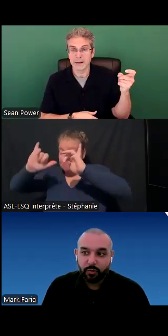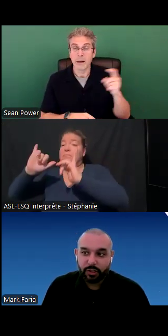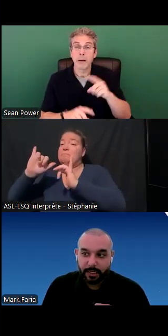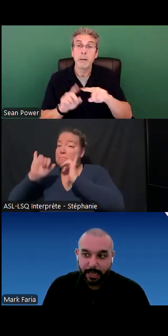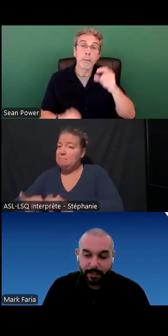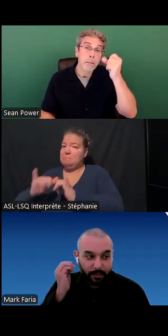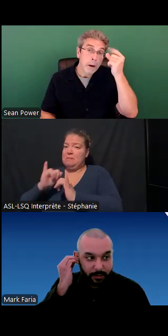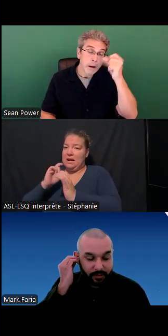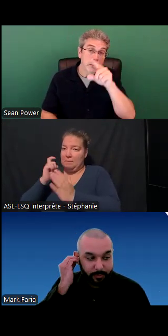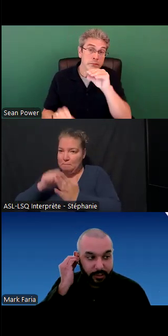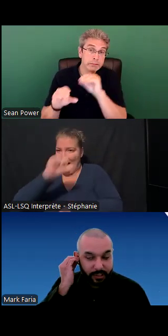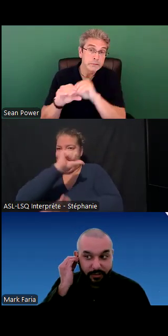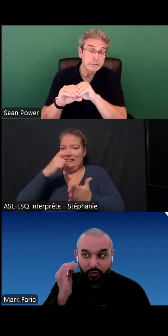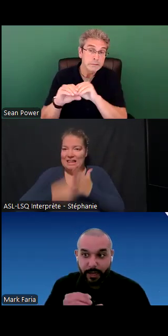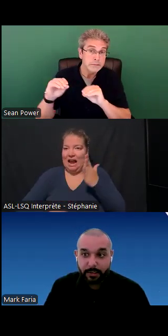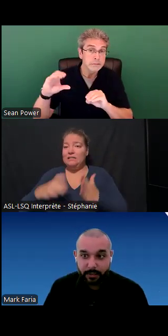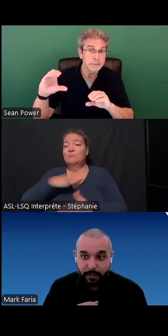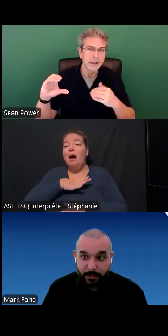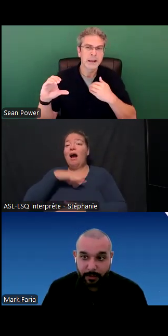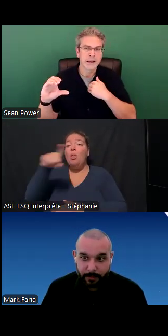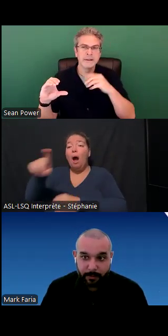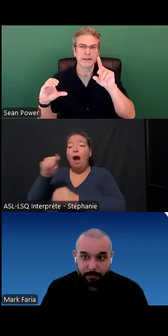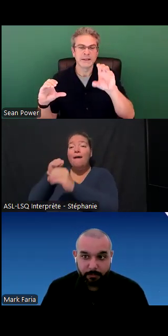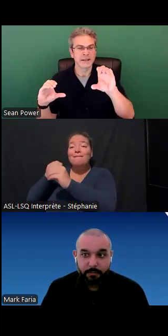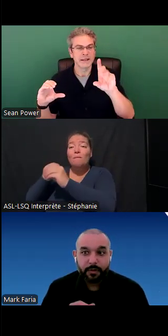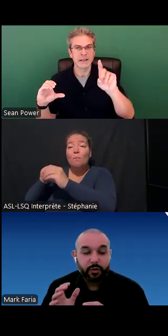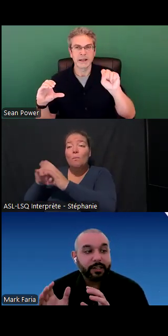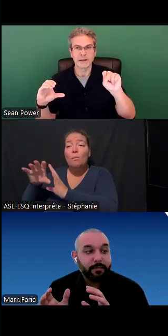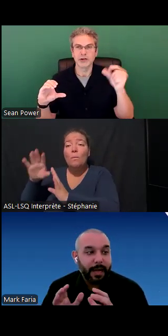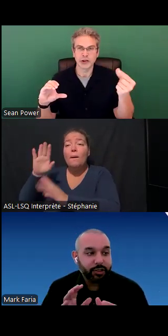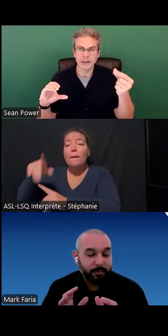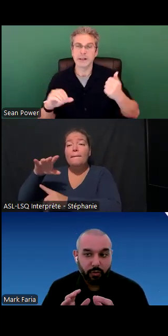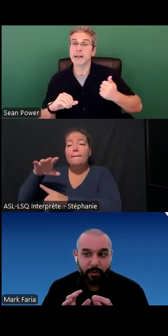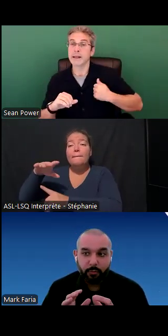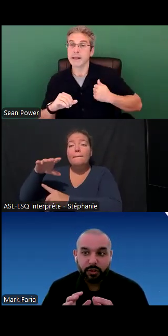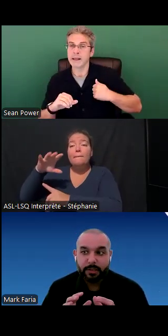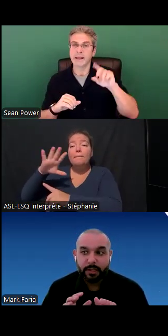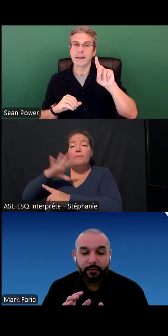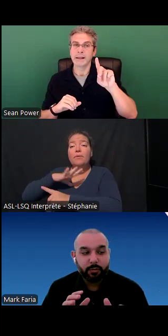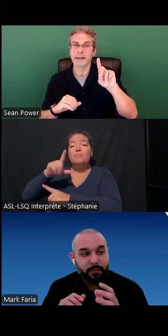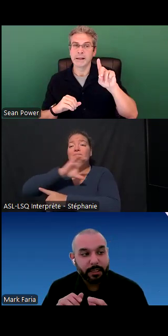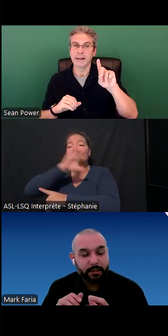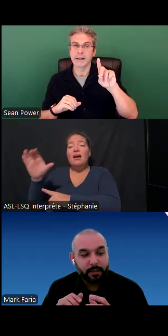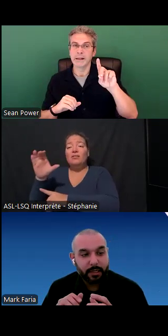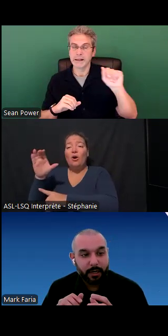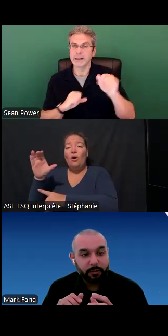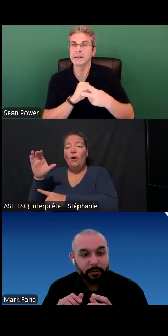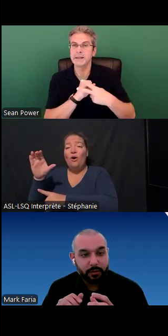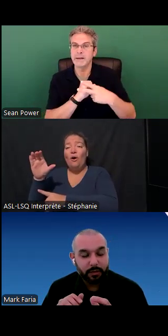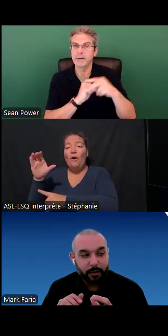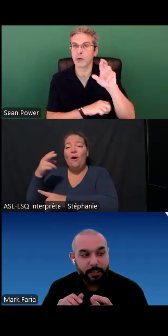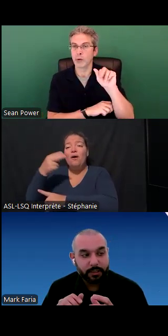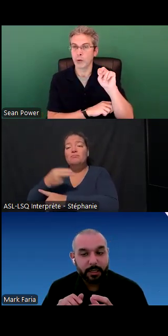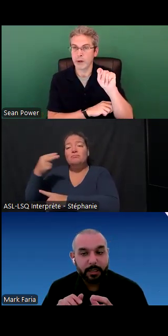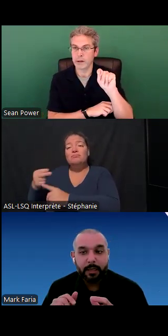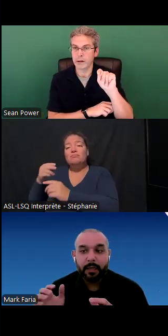CDSG, which is the Canada Disability Savings Grant. So that is a matching program, which means if you put money into the account in